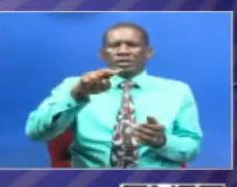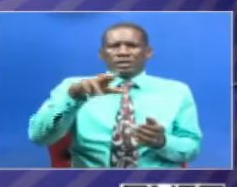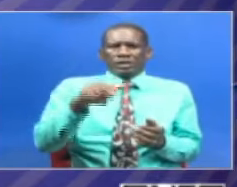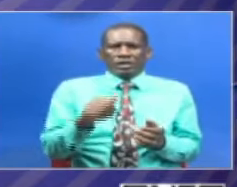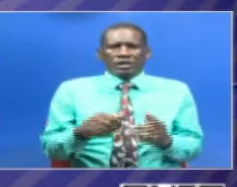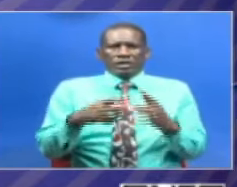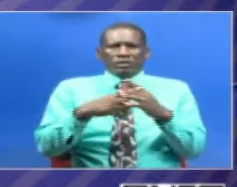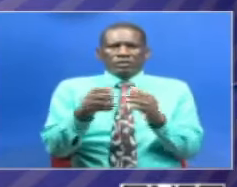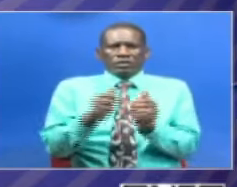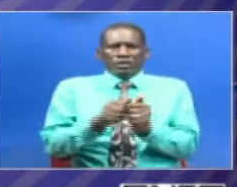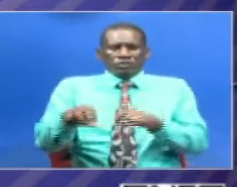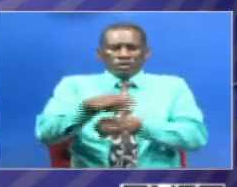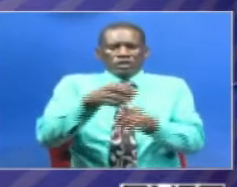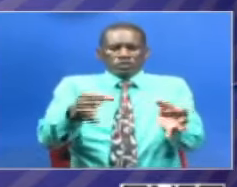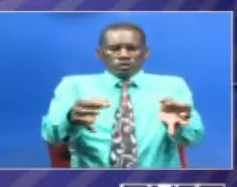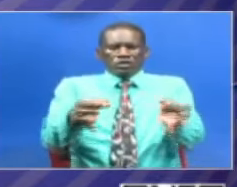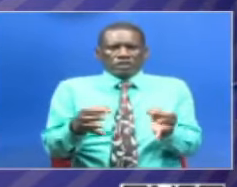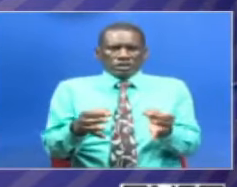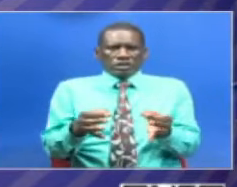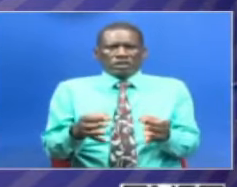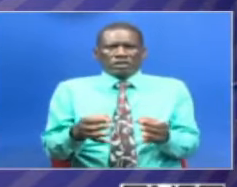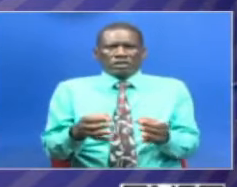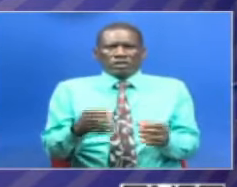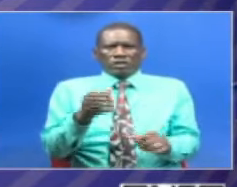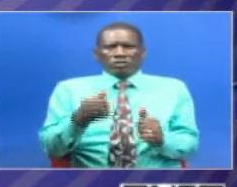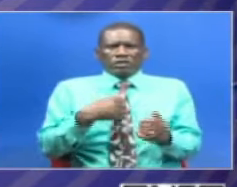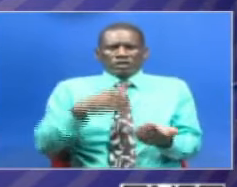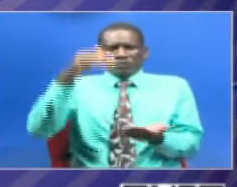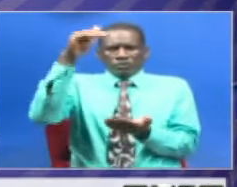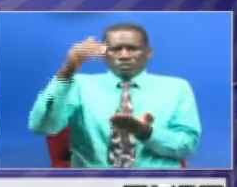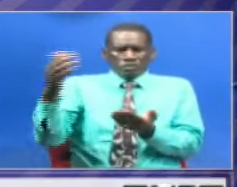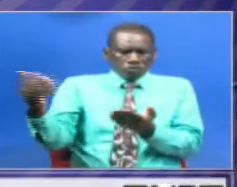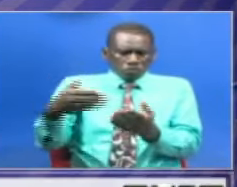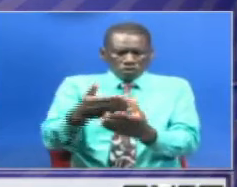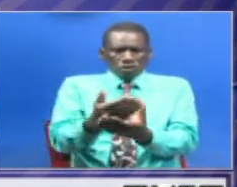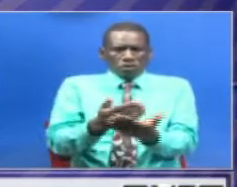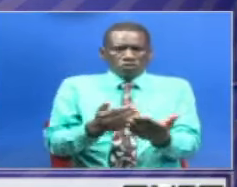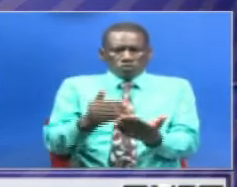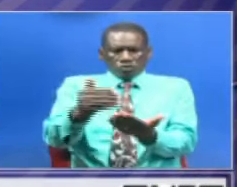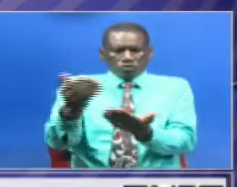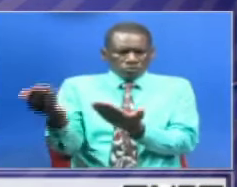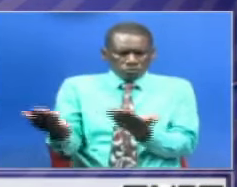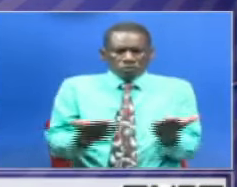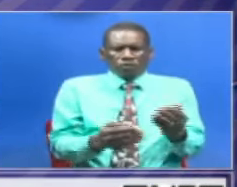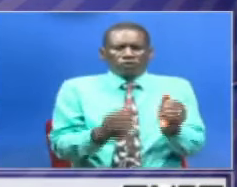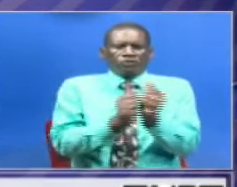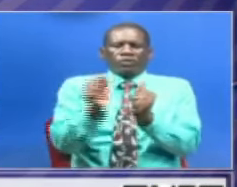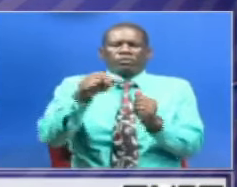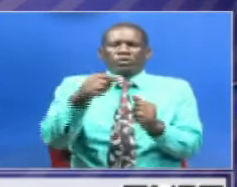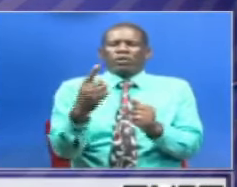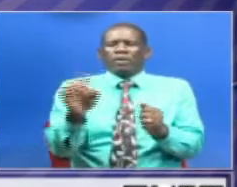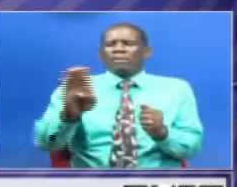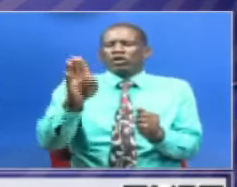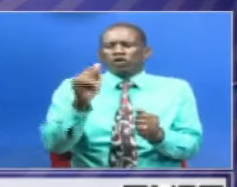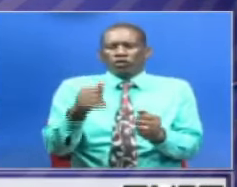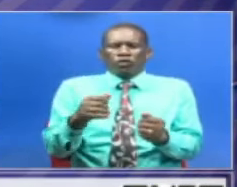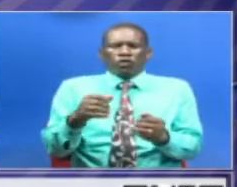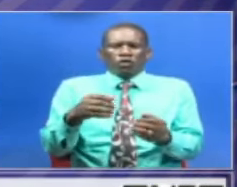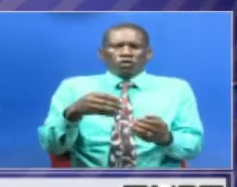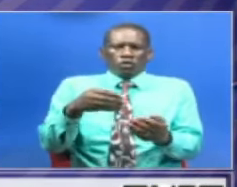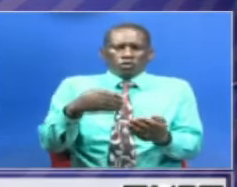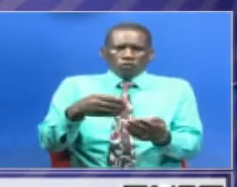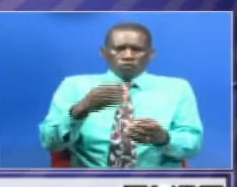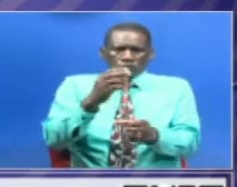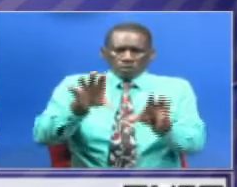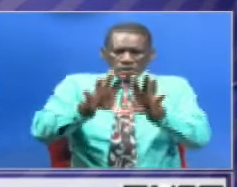We start off with the National Treasury has so far drawn down 15.3 billion shillings worth of expenditure in the current financial year without